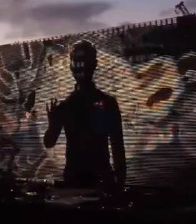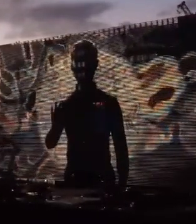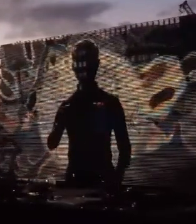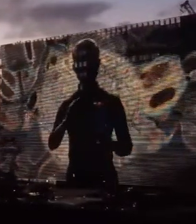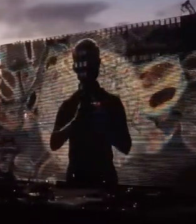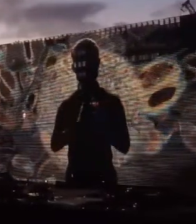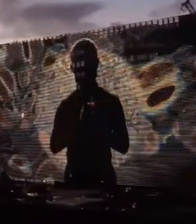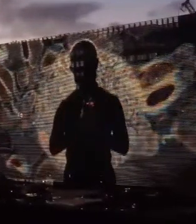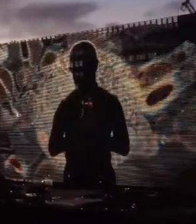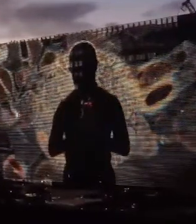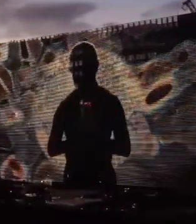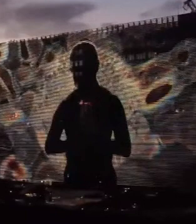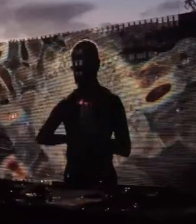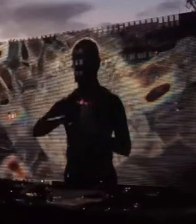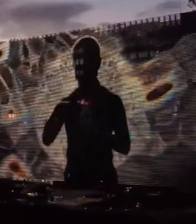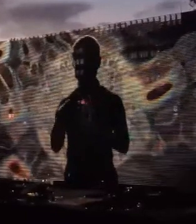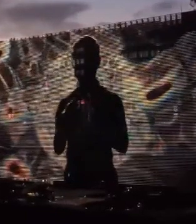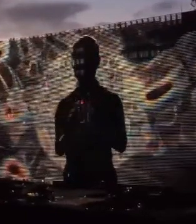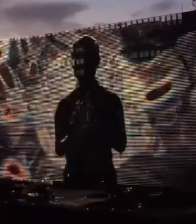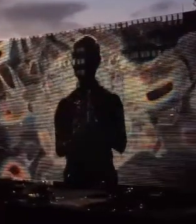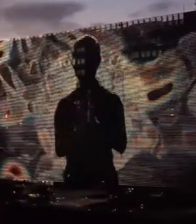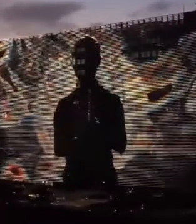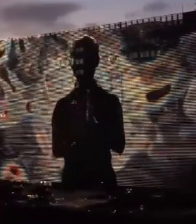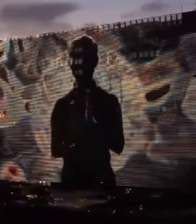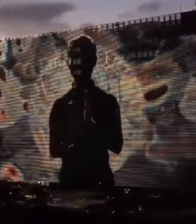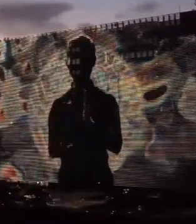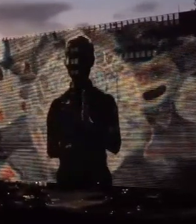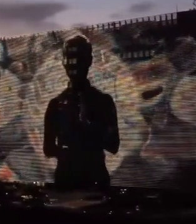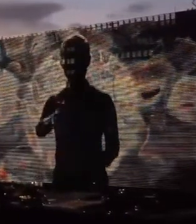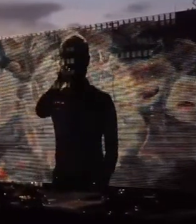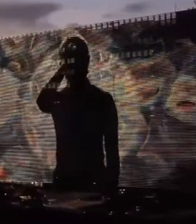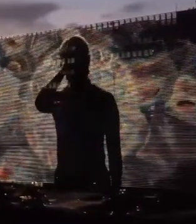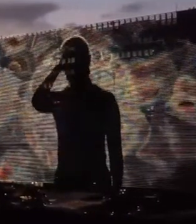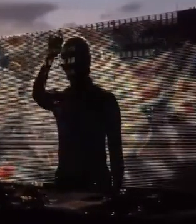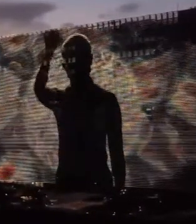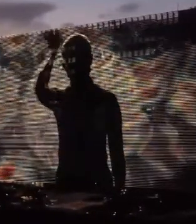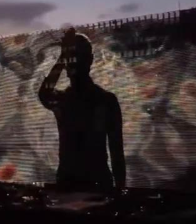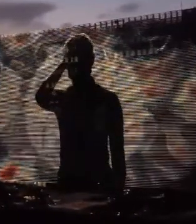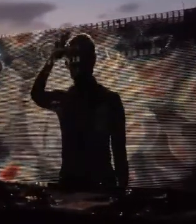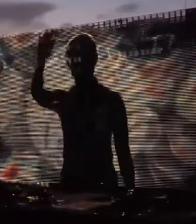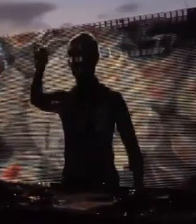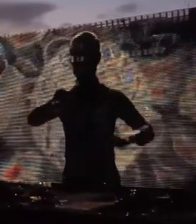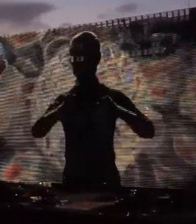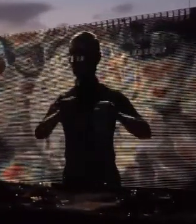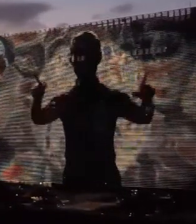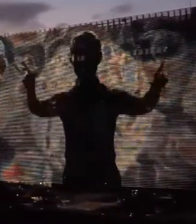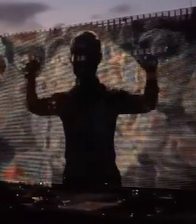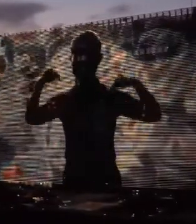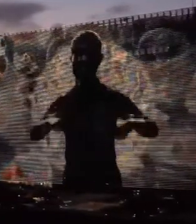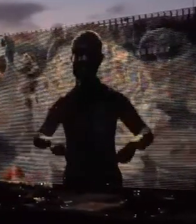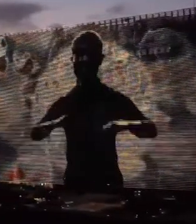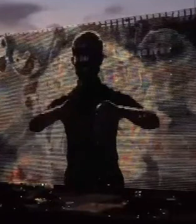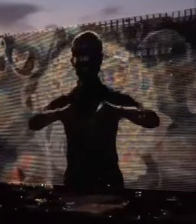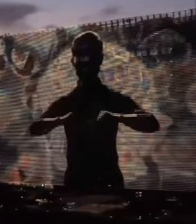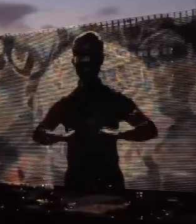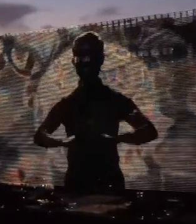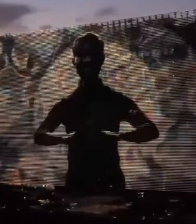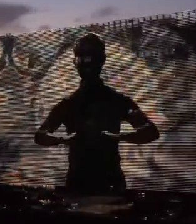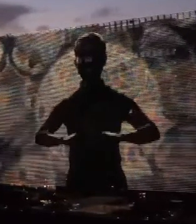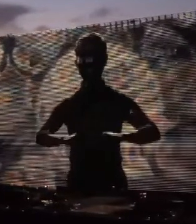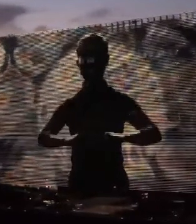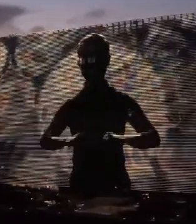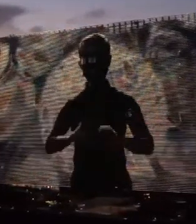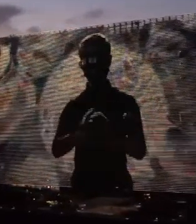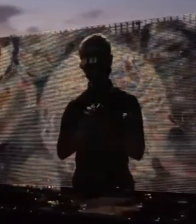2021, and we were open for 2 months, and then we had to close between January and April. And then